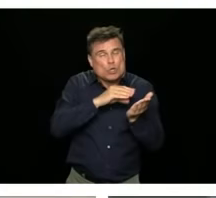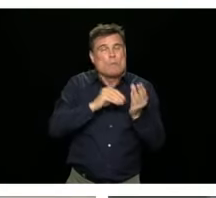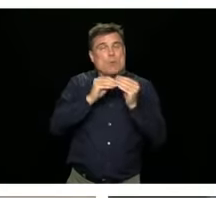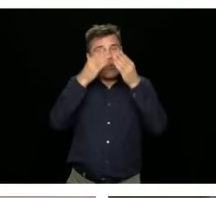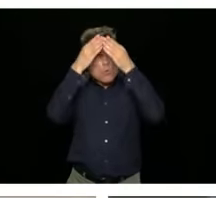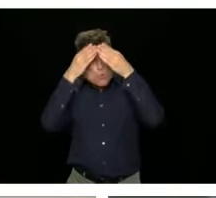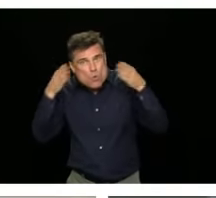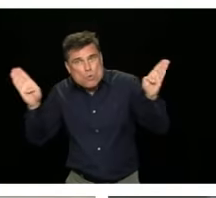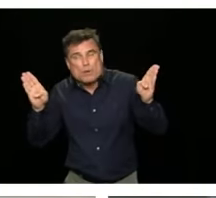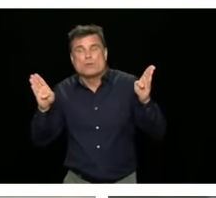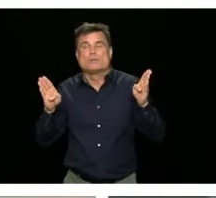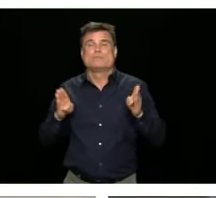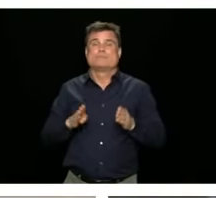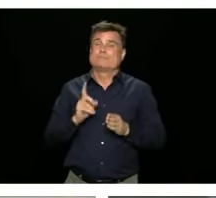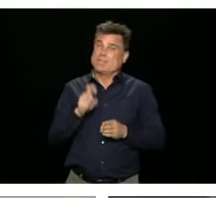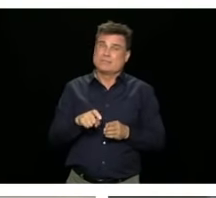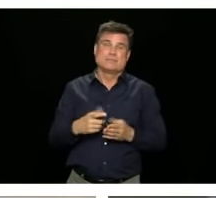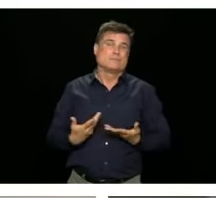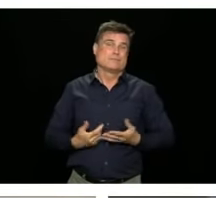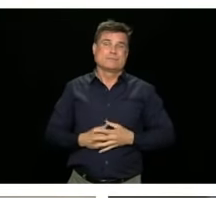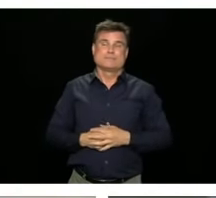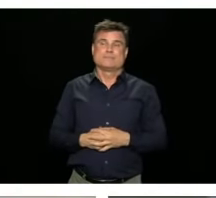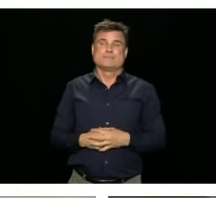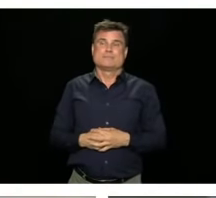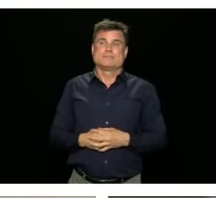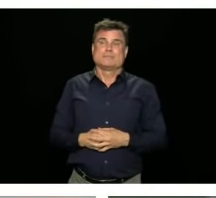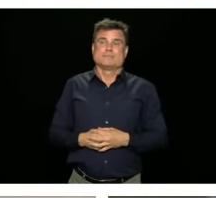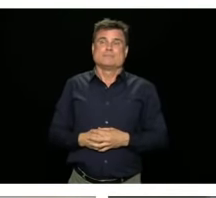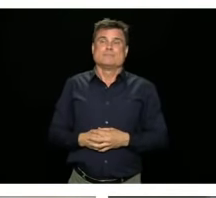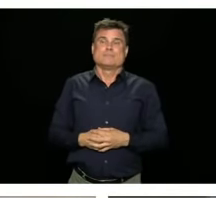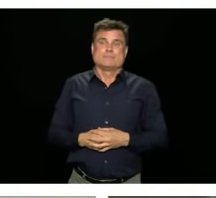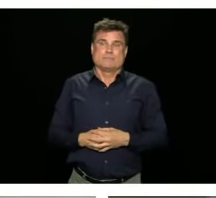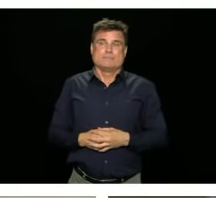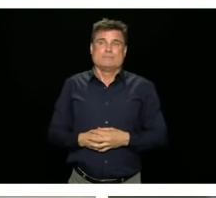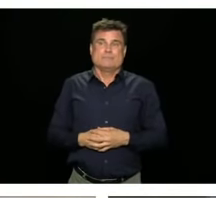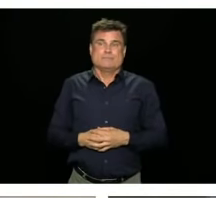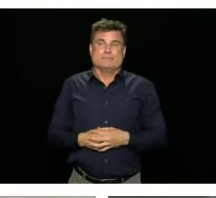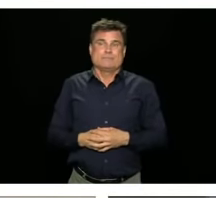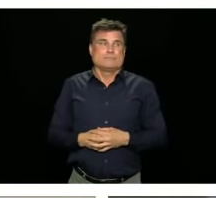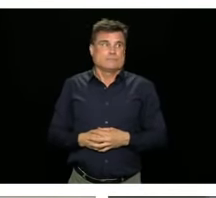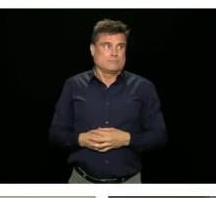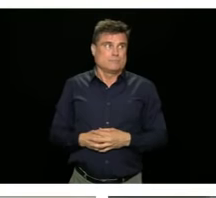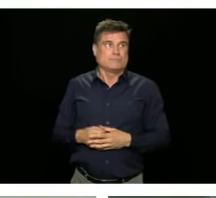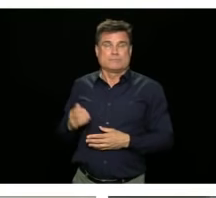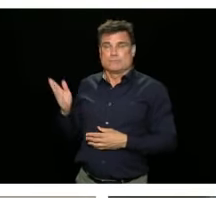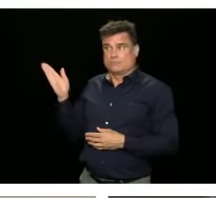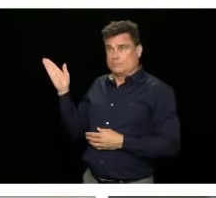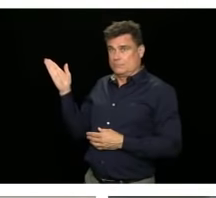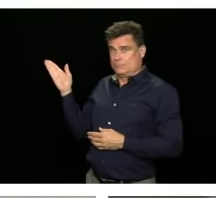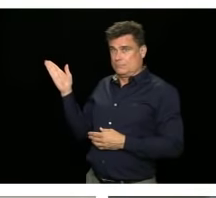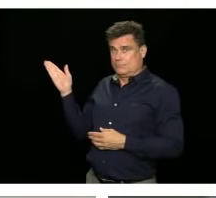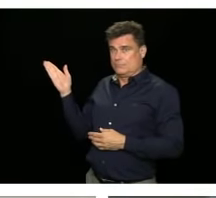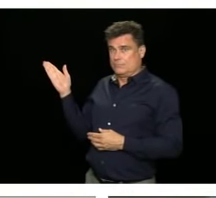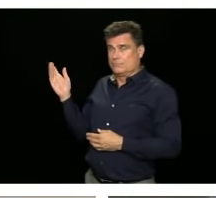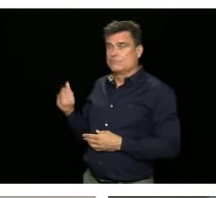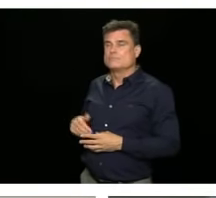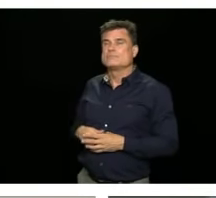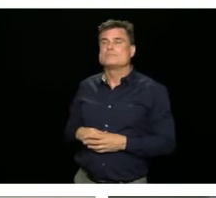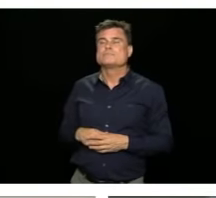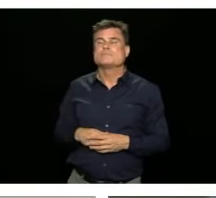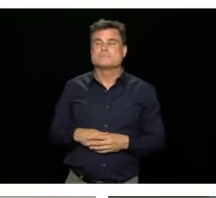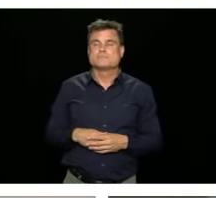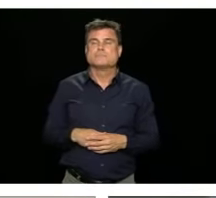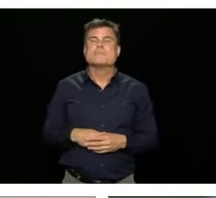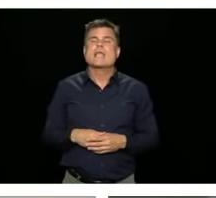that the sort of free speech, hate speech debate is one that we've seen a lot of in the